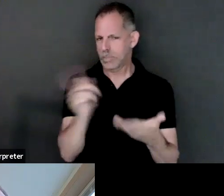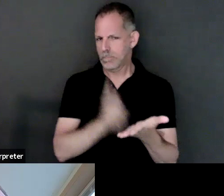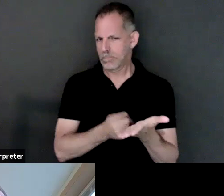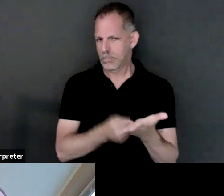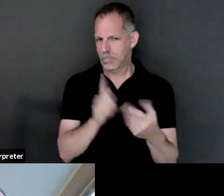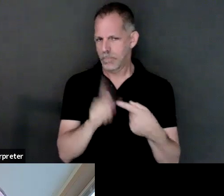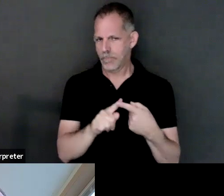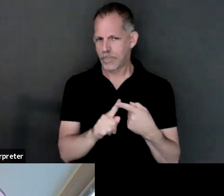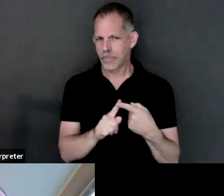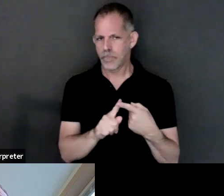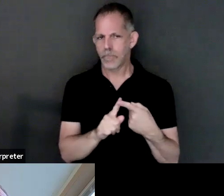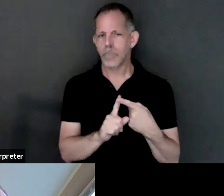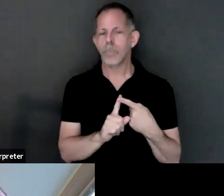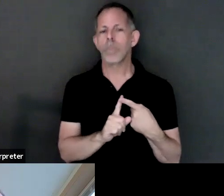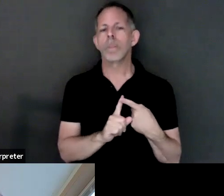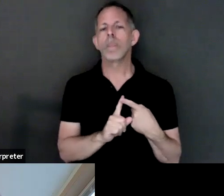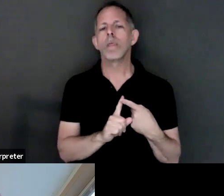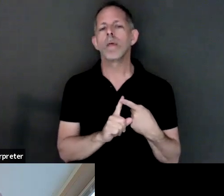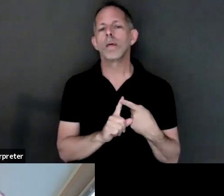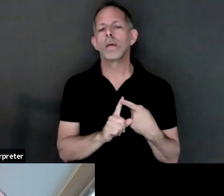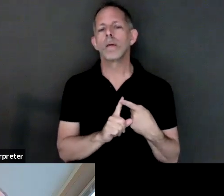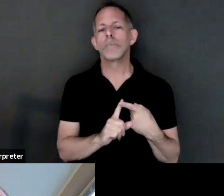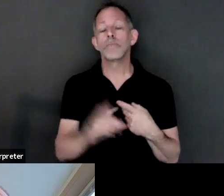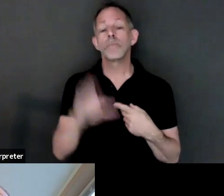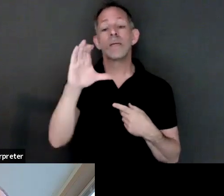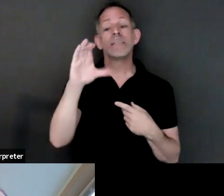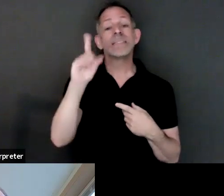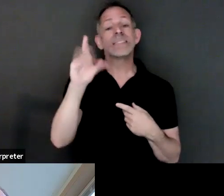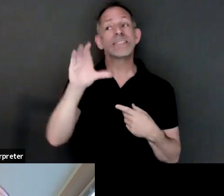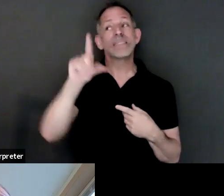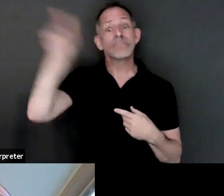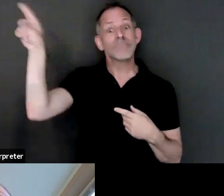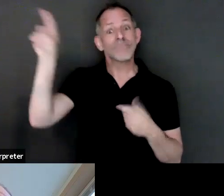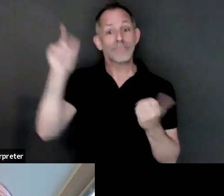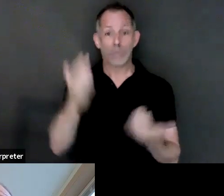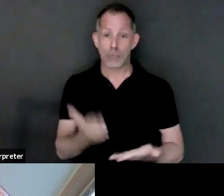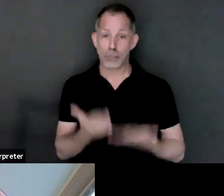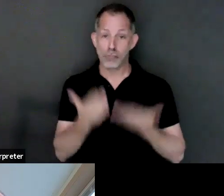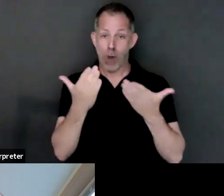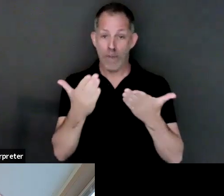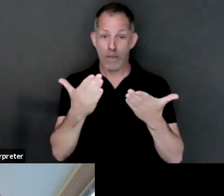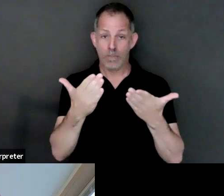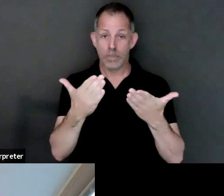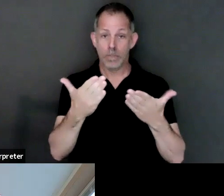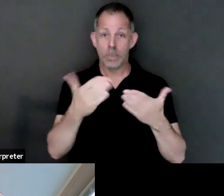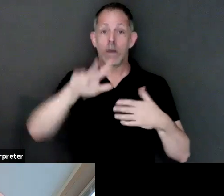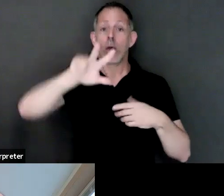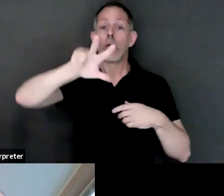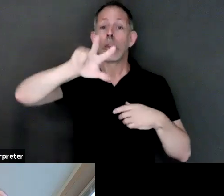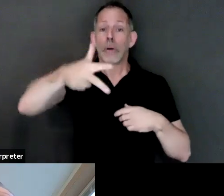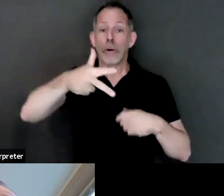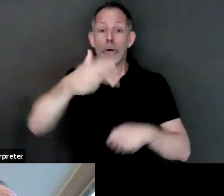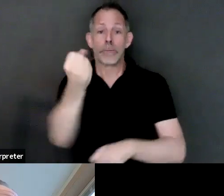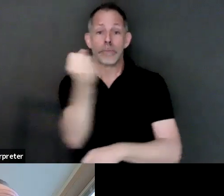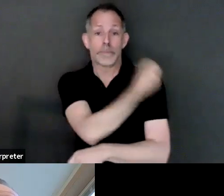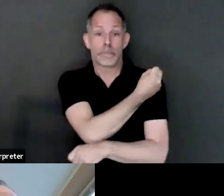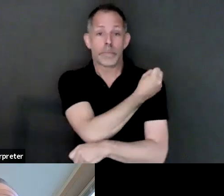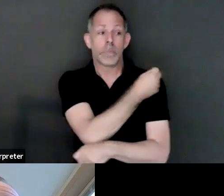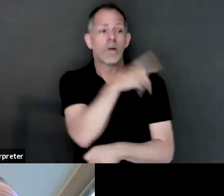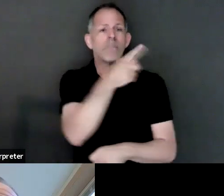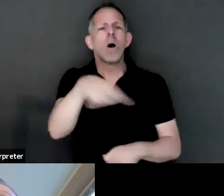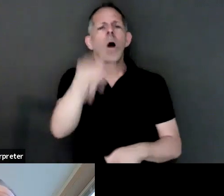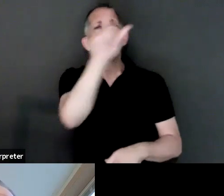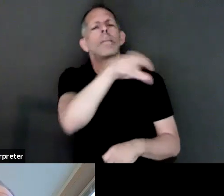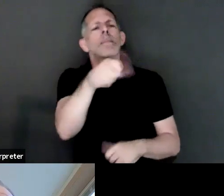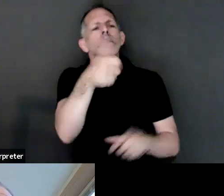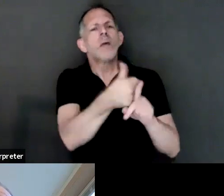for Disease Control for individuals who are moderately to severely immunosuppressed. That is actually an additional dose